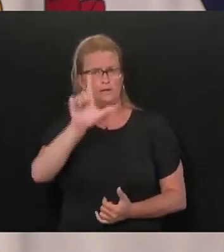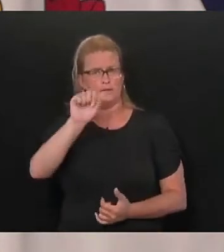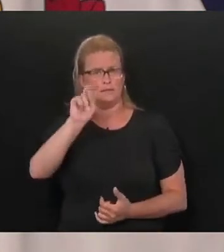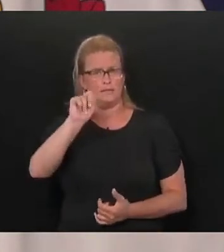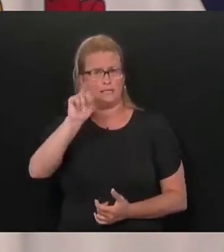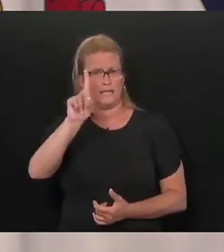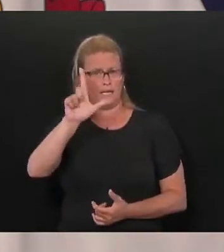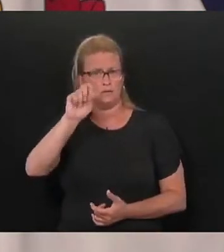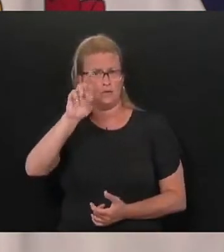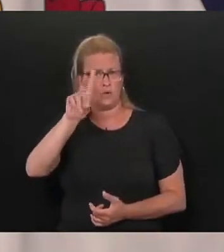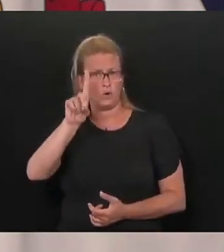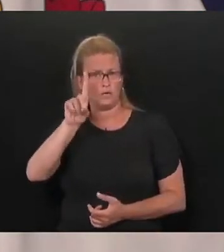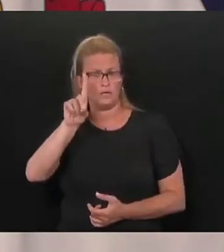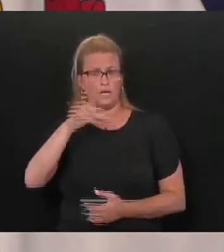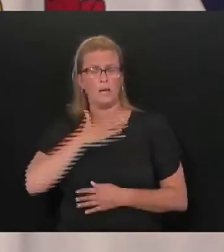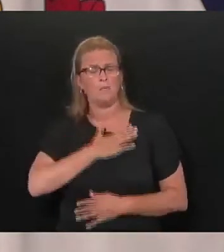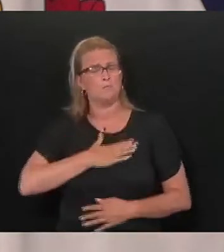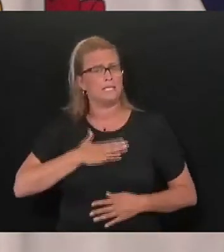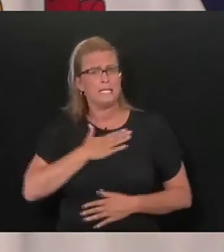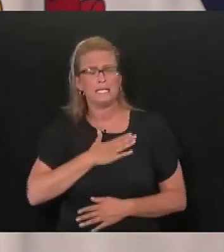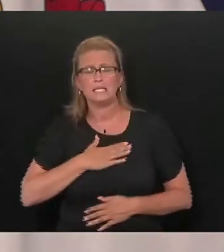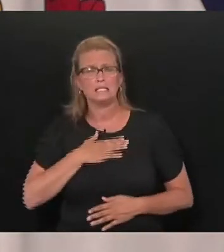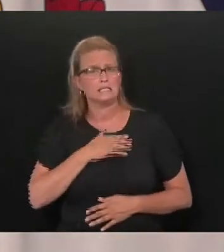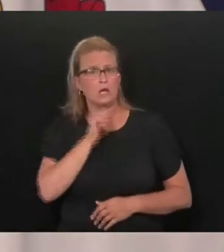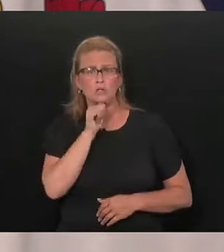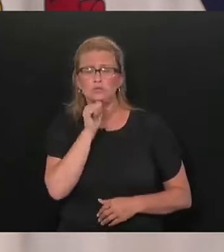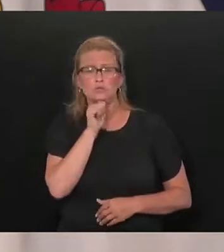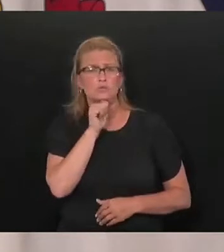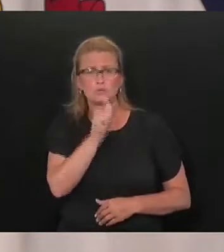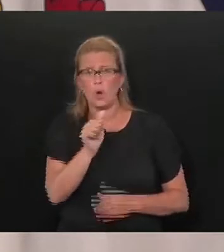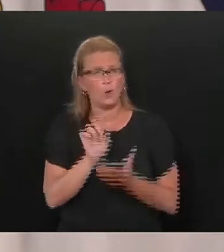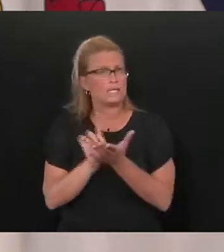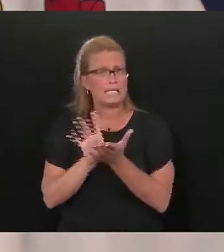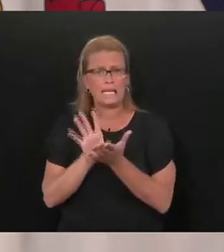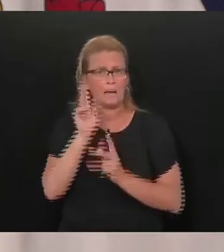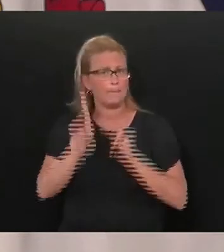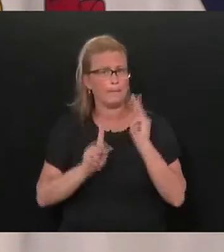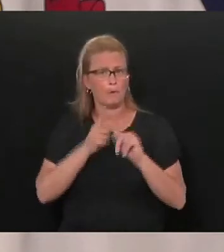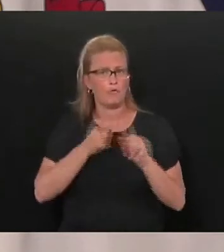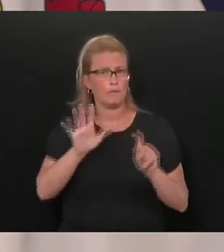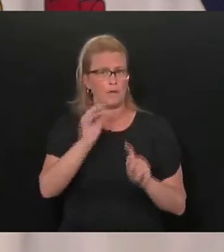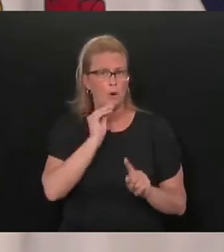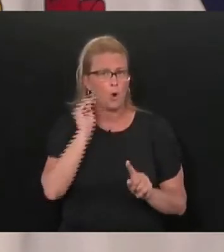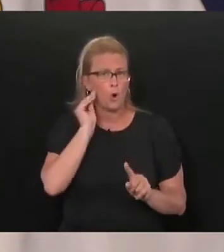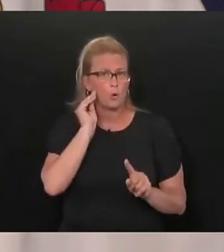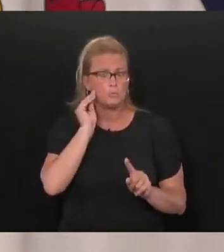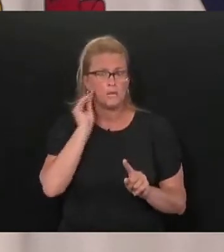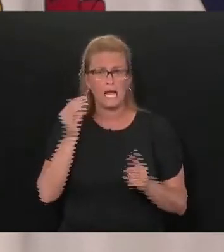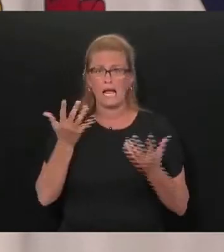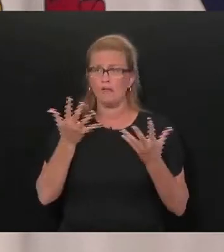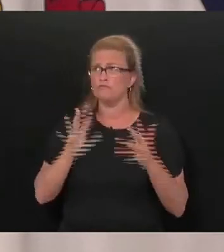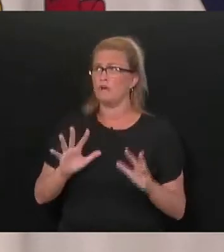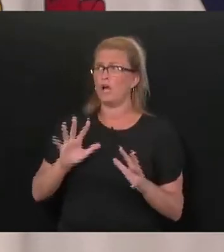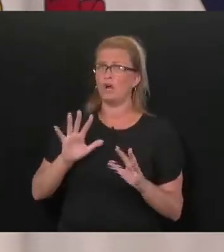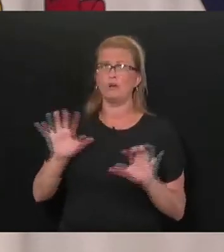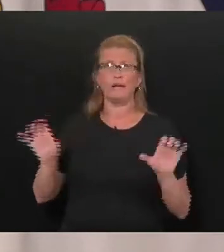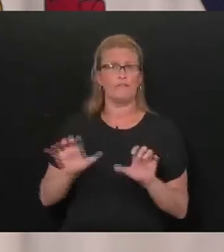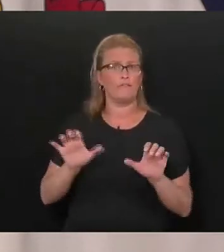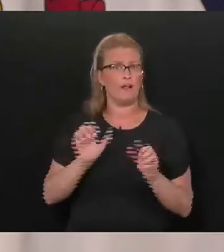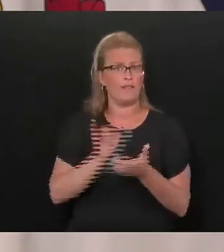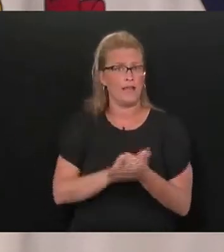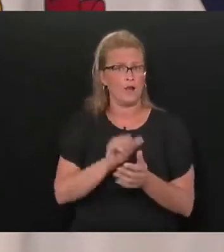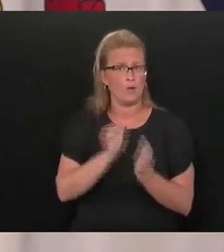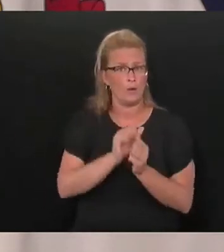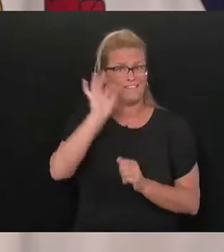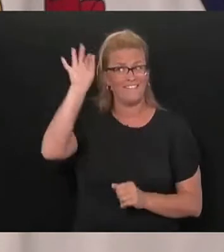to not proceed down this course. I have done this with our federal government, and I have asked